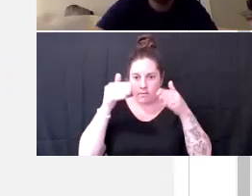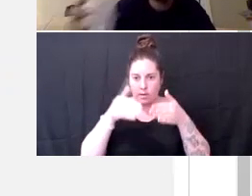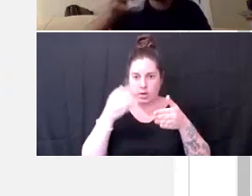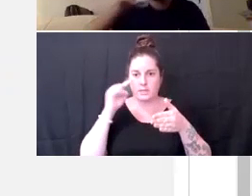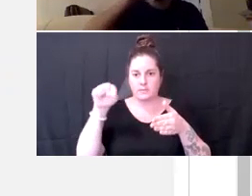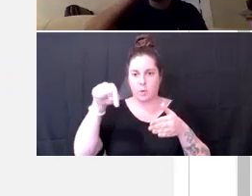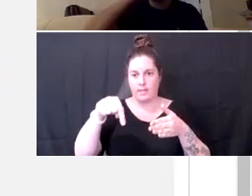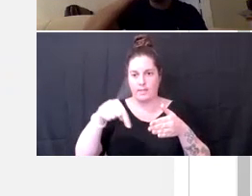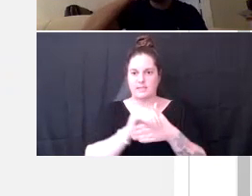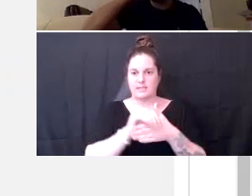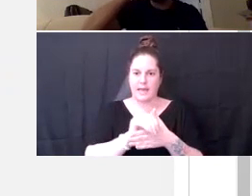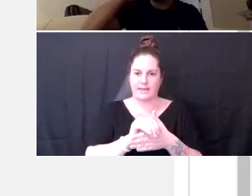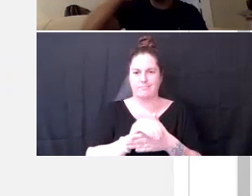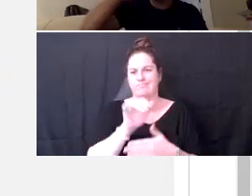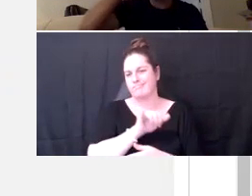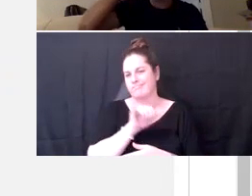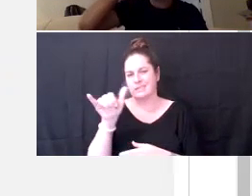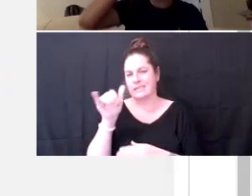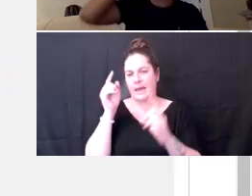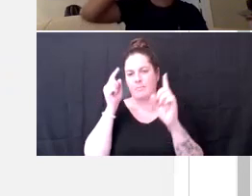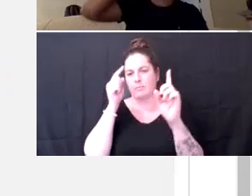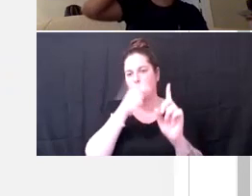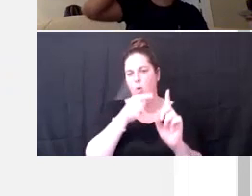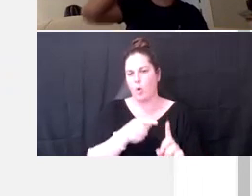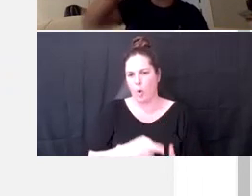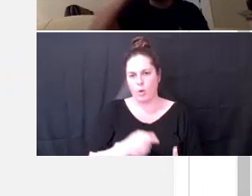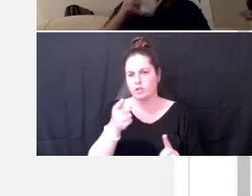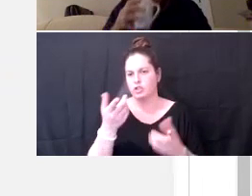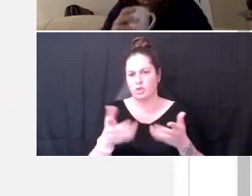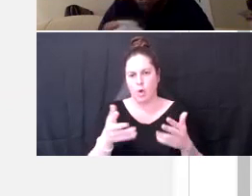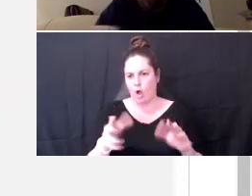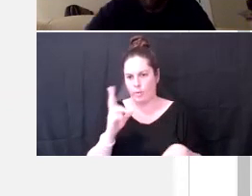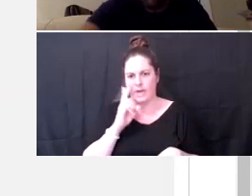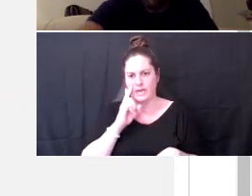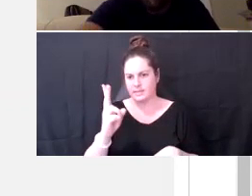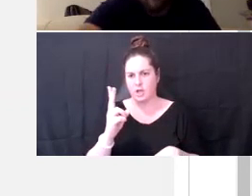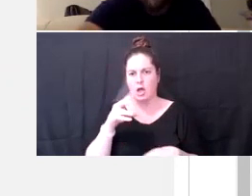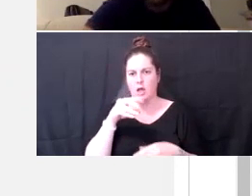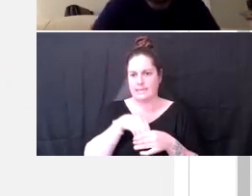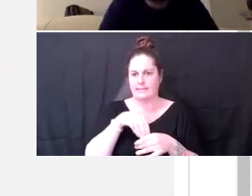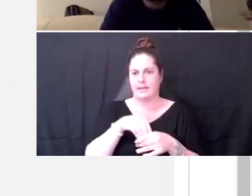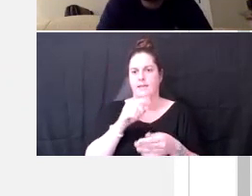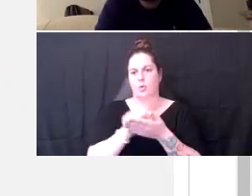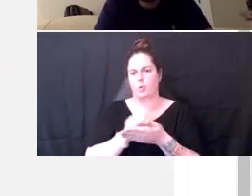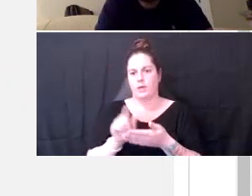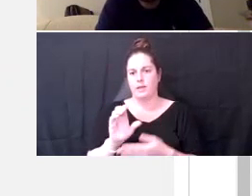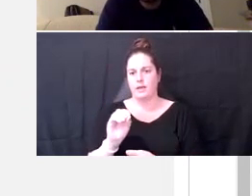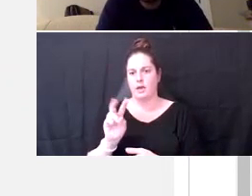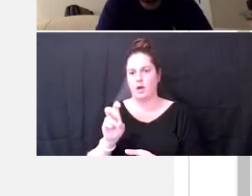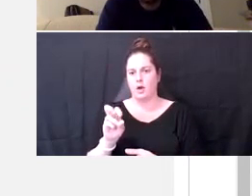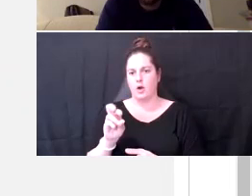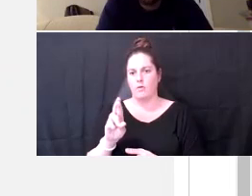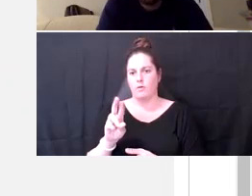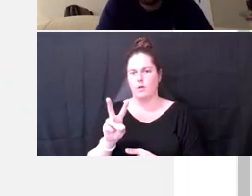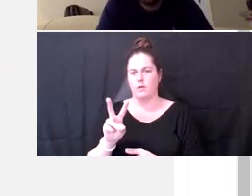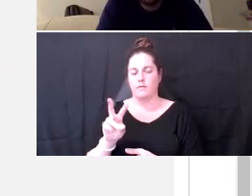And those are much like the same objectives that you saw on the in the weekly overview. All right, so let's get into our study of